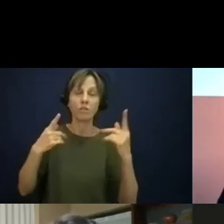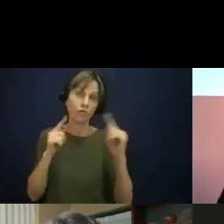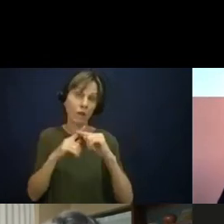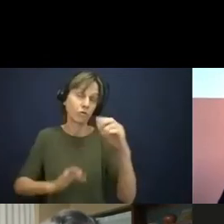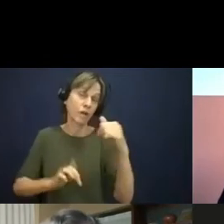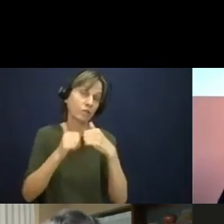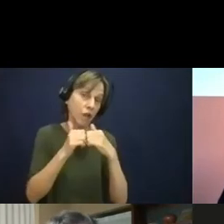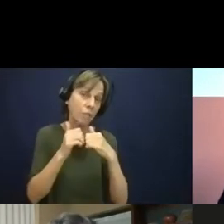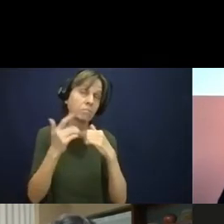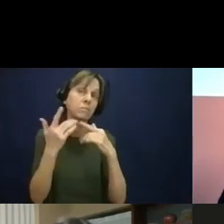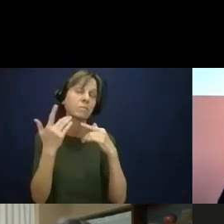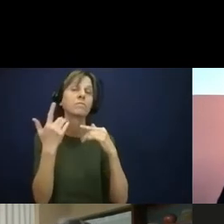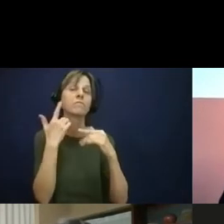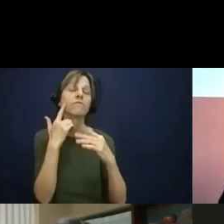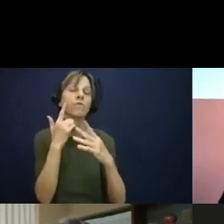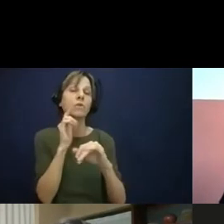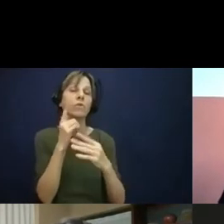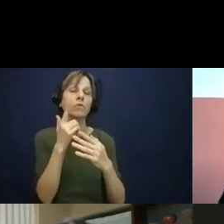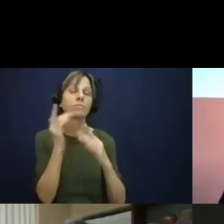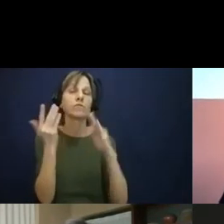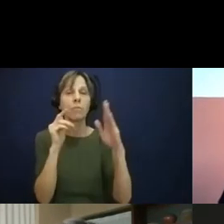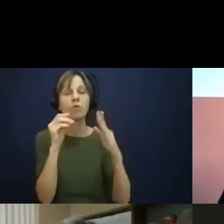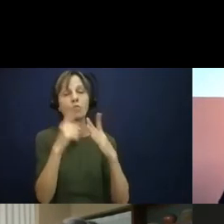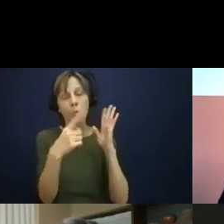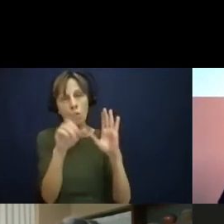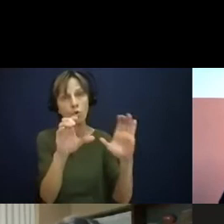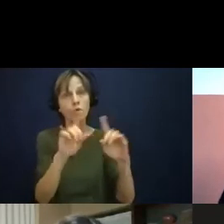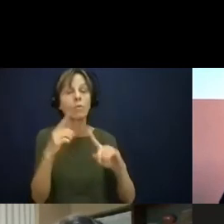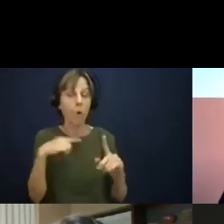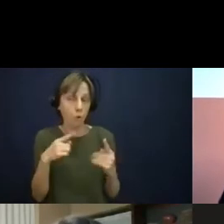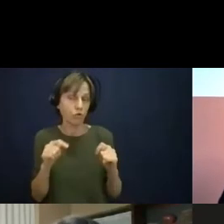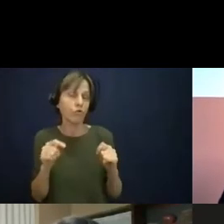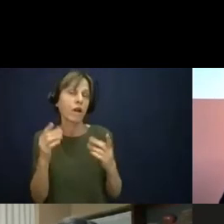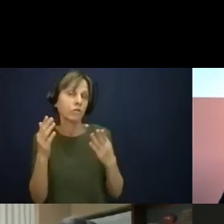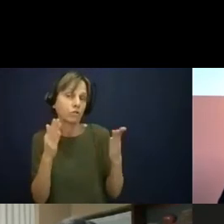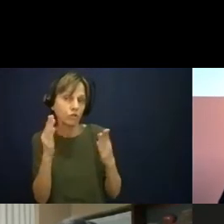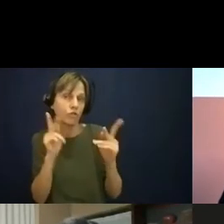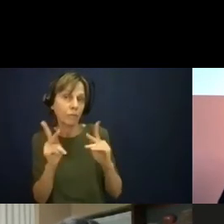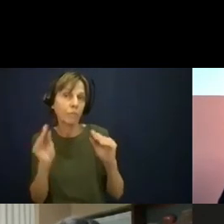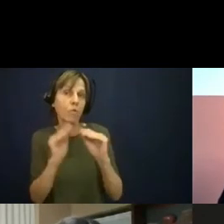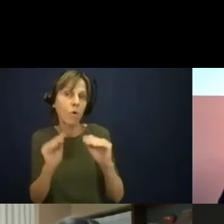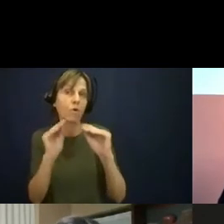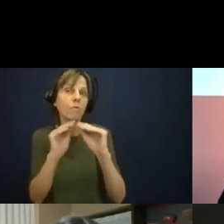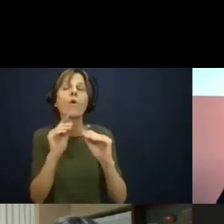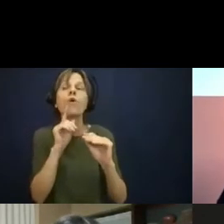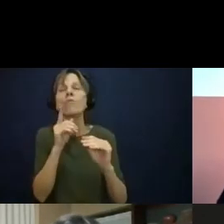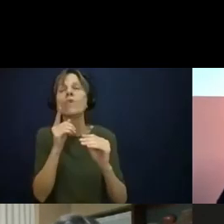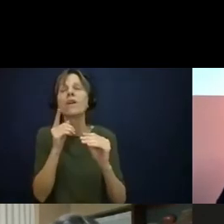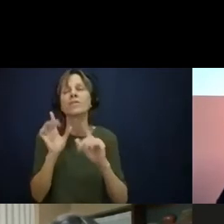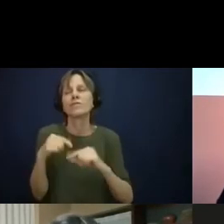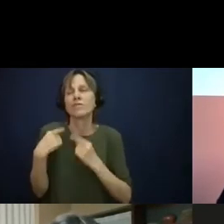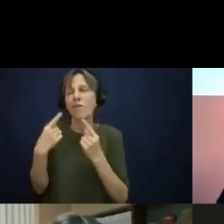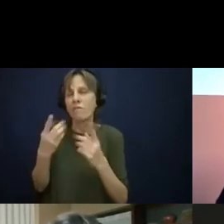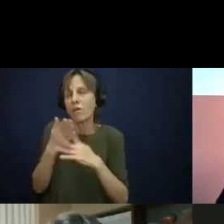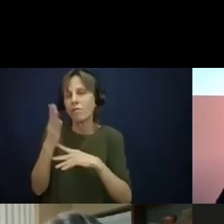to incorporate the voices of the people we serve more and more. So far, primarily, it's been through evaluation and monitoring instruments. So we